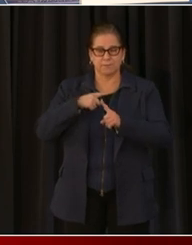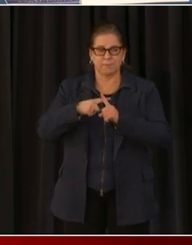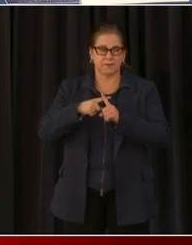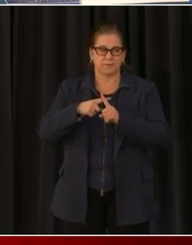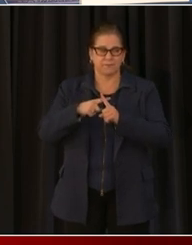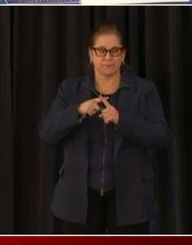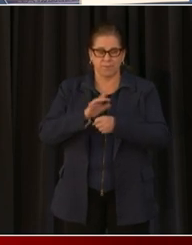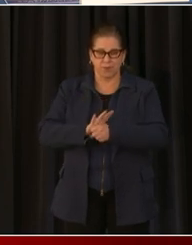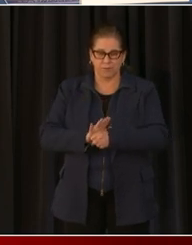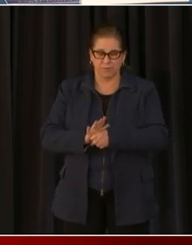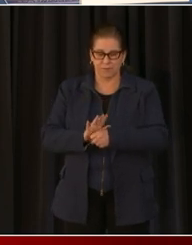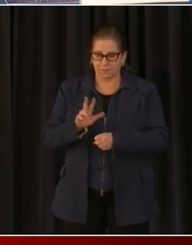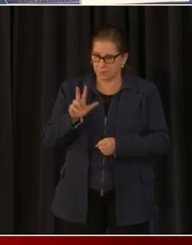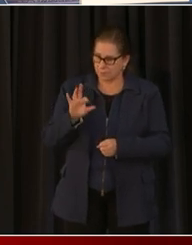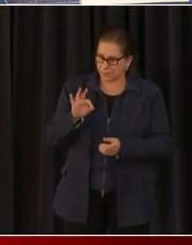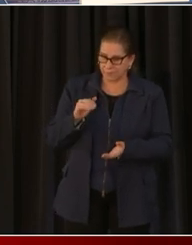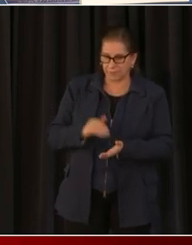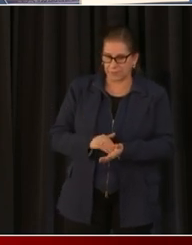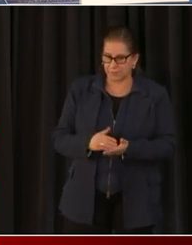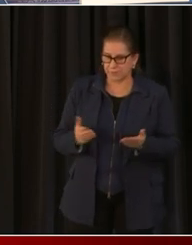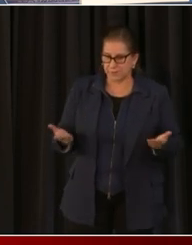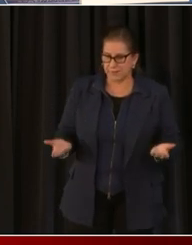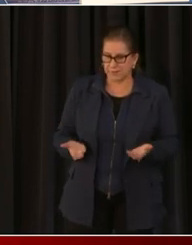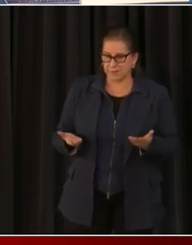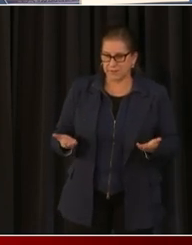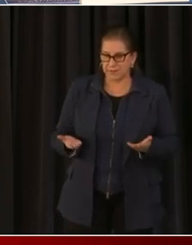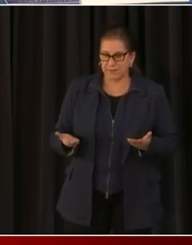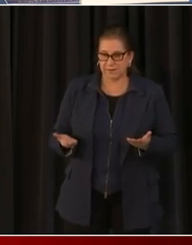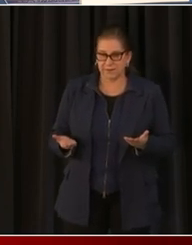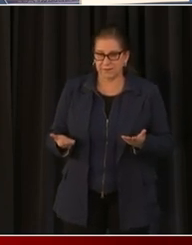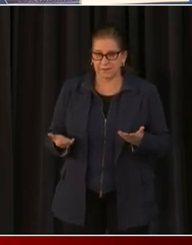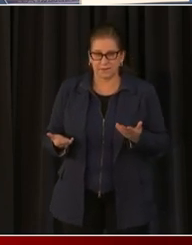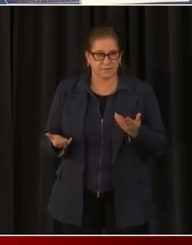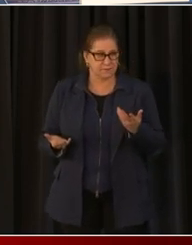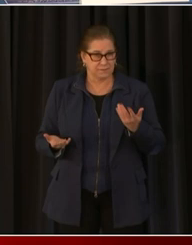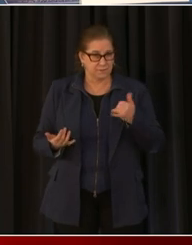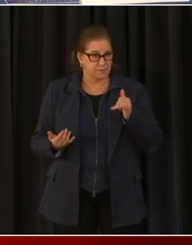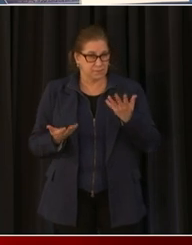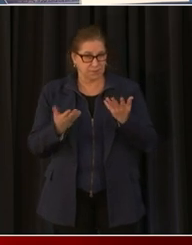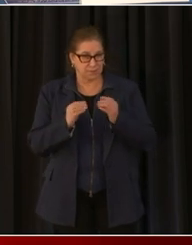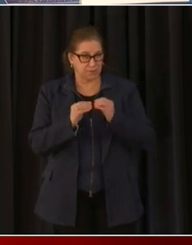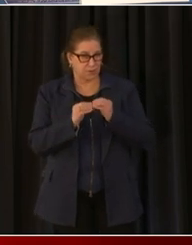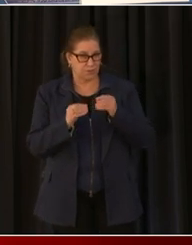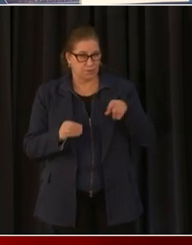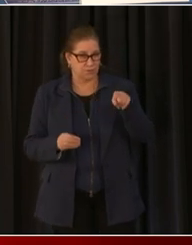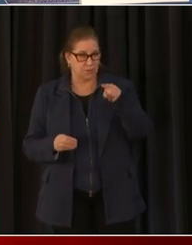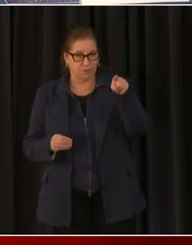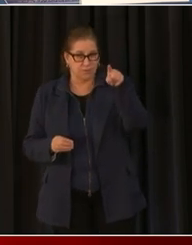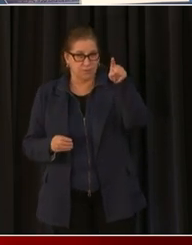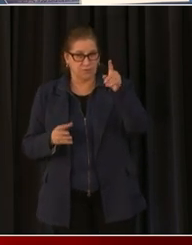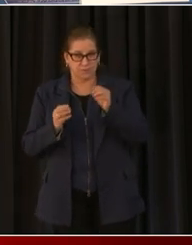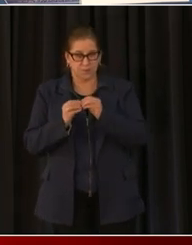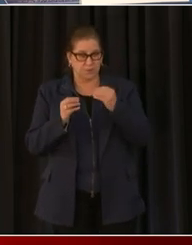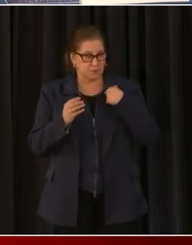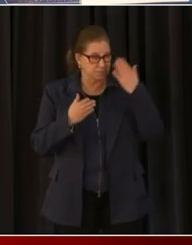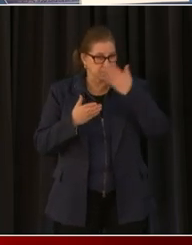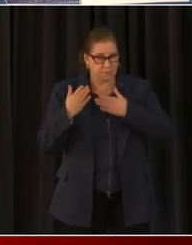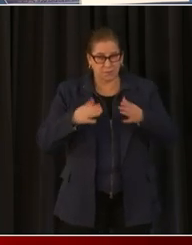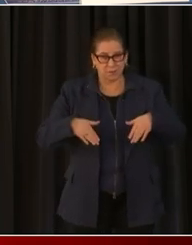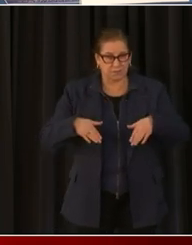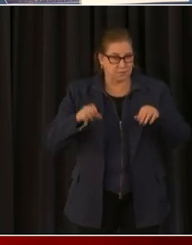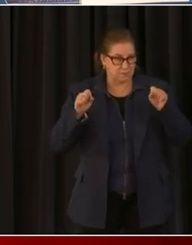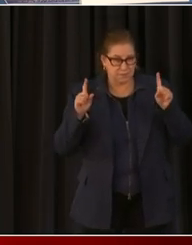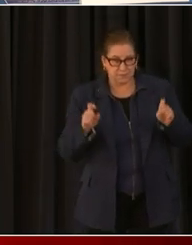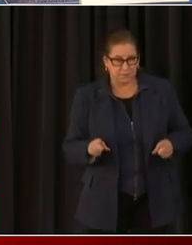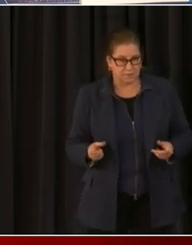know about that have been diagnosed. We know that there are many other cases that occur in our community that are never diagnosed through testing,